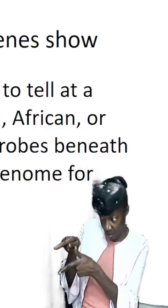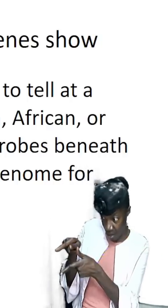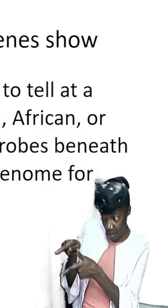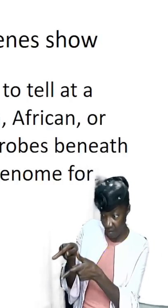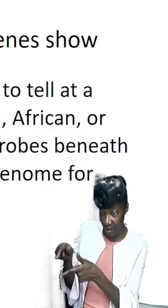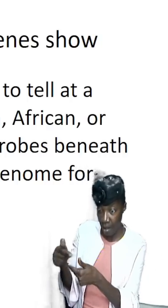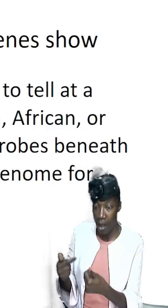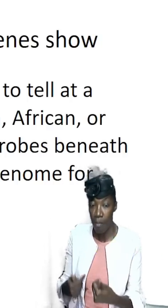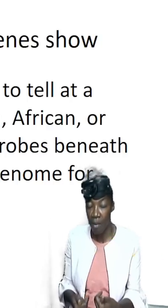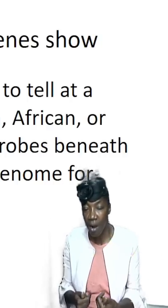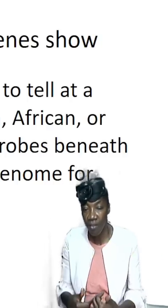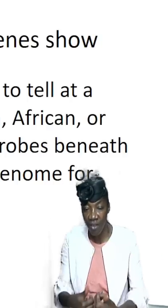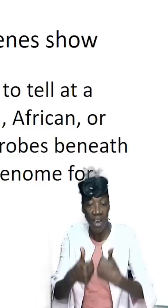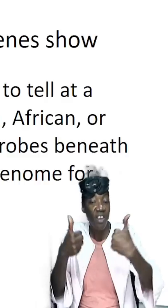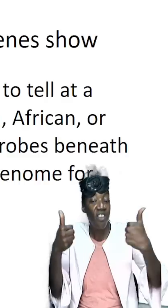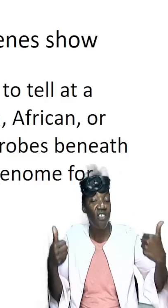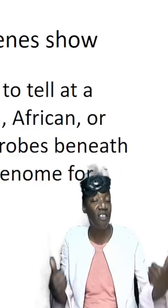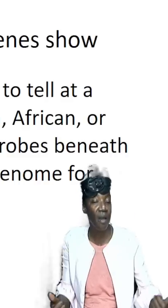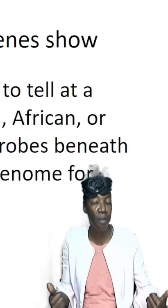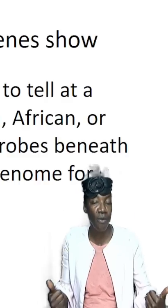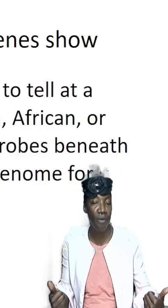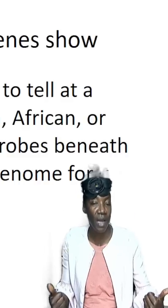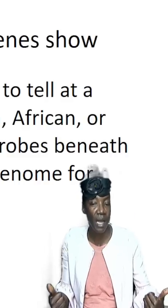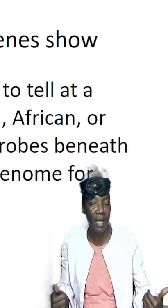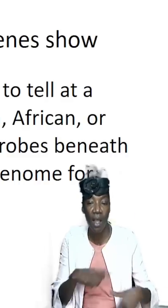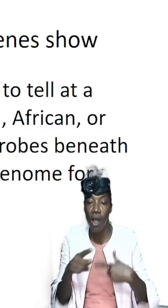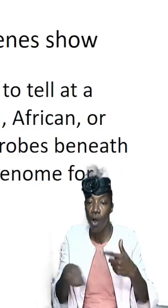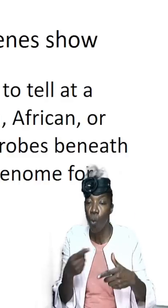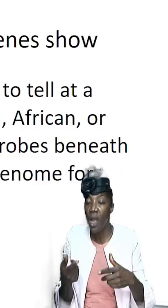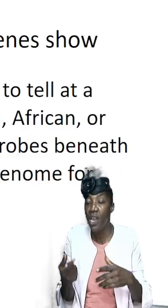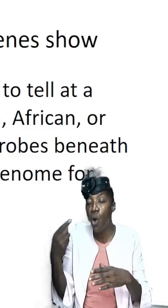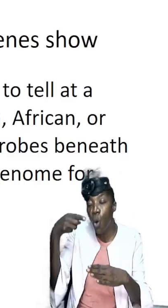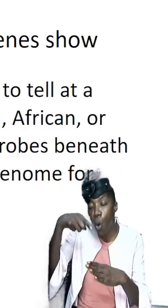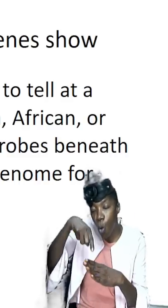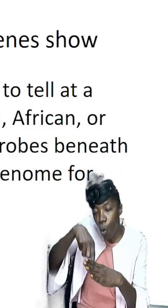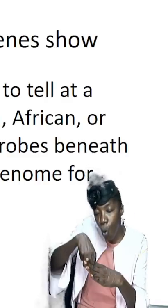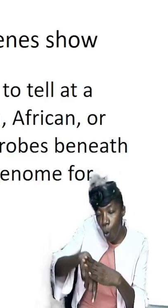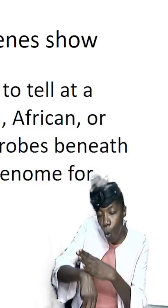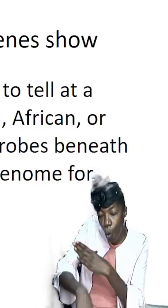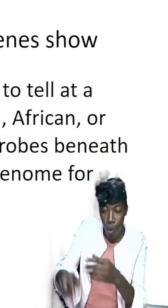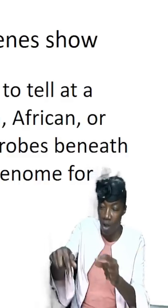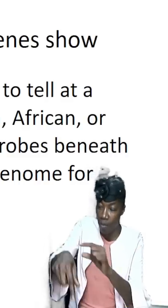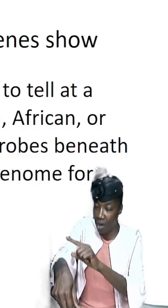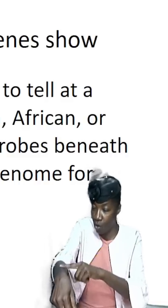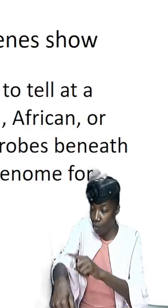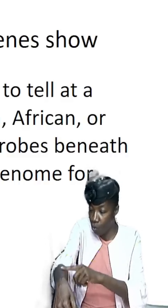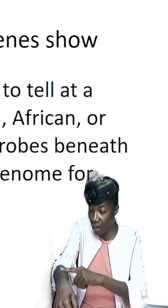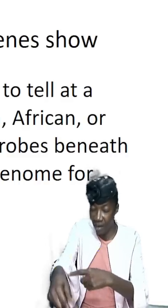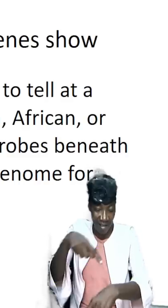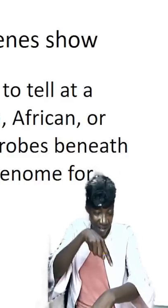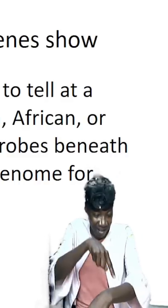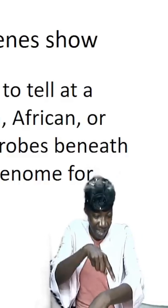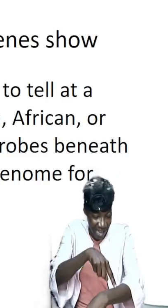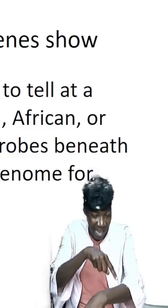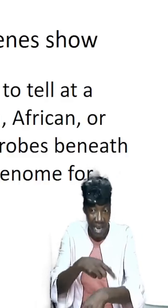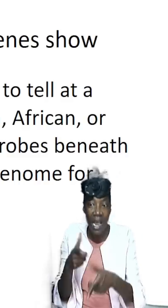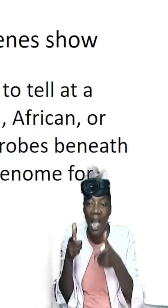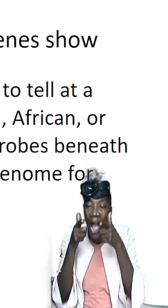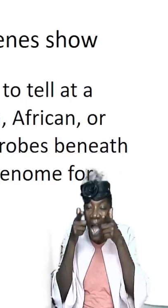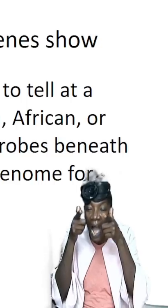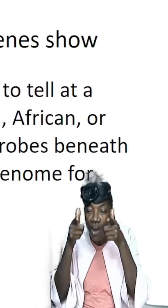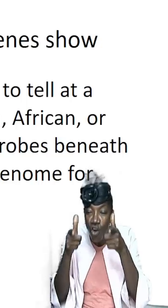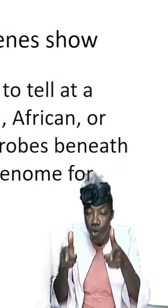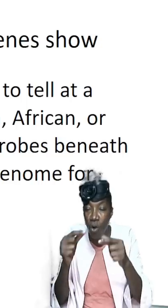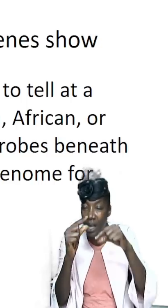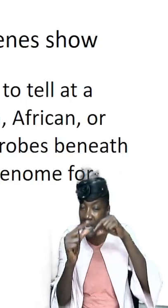from the Indians. So when they dig below the skin surface, the color of the skin, and look into